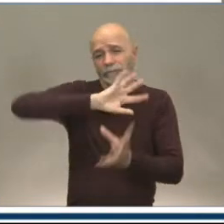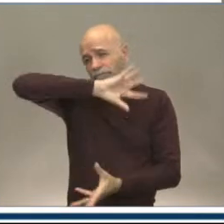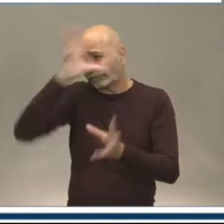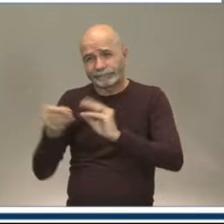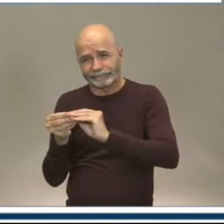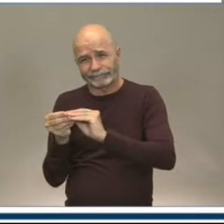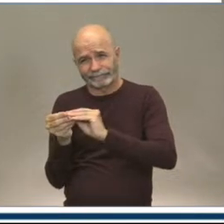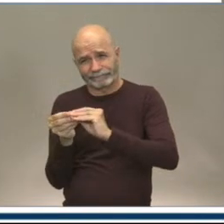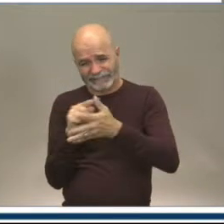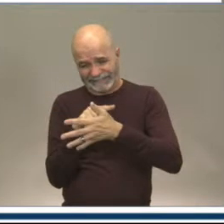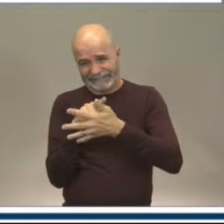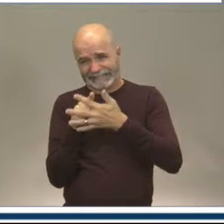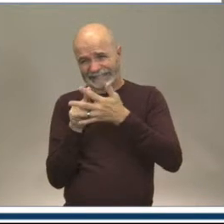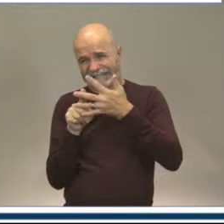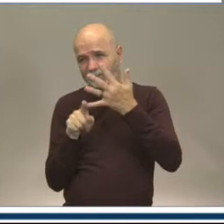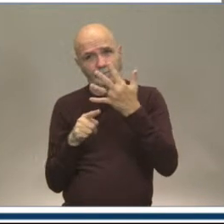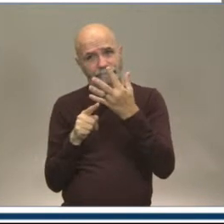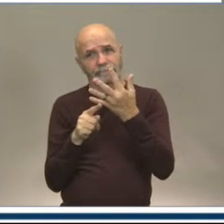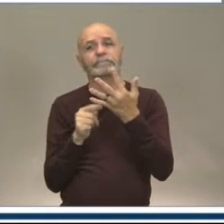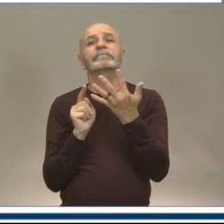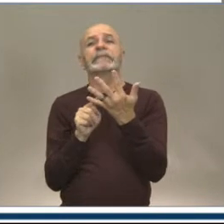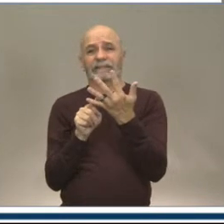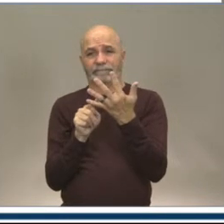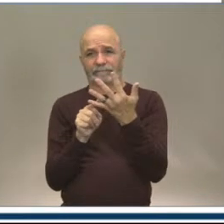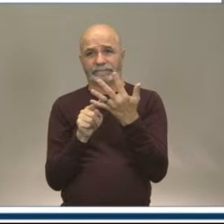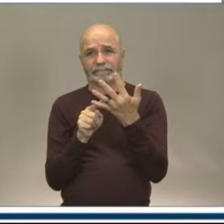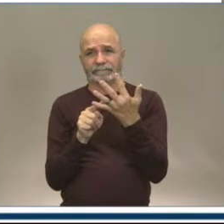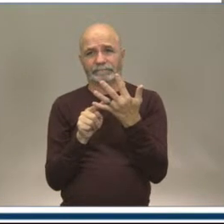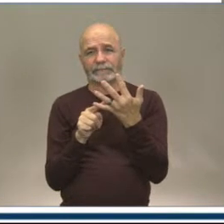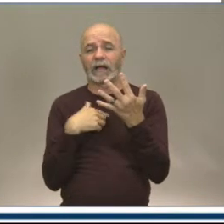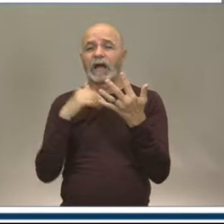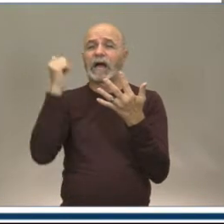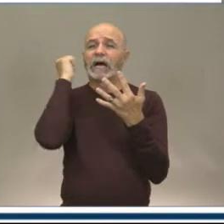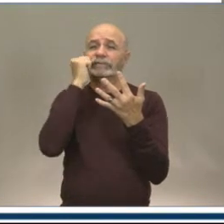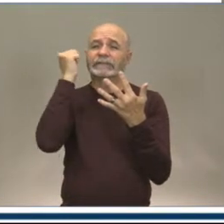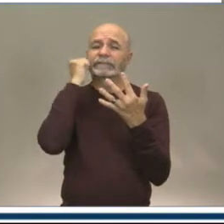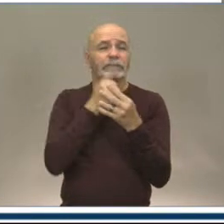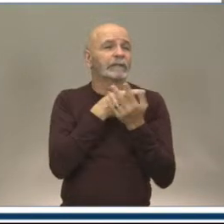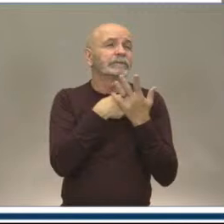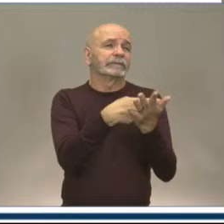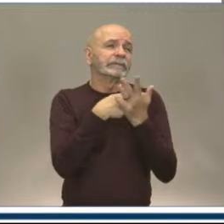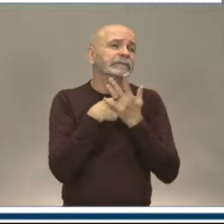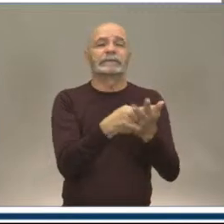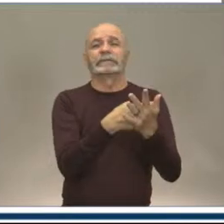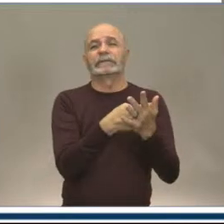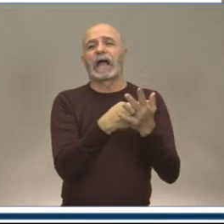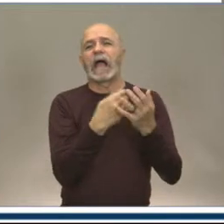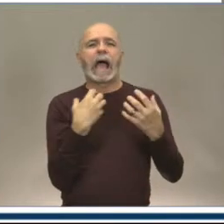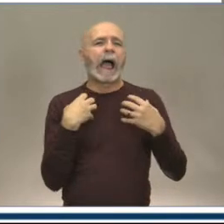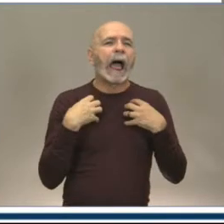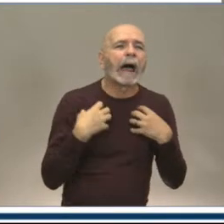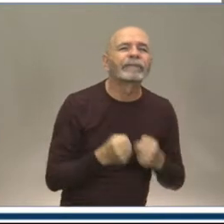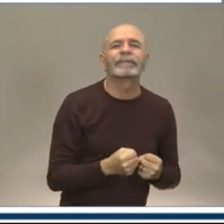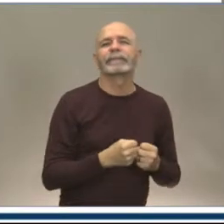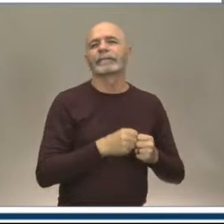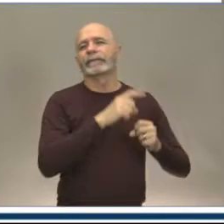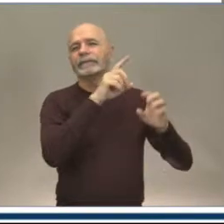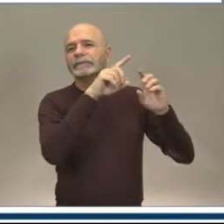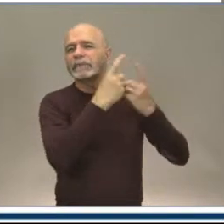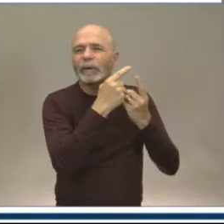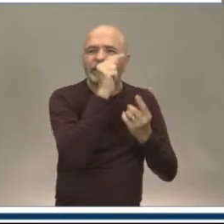I'm in regular, mostly daily communication with the medical officers of health who are there supporting the public